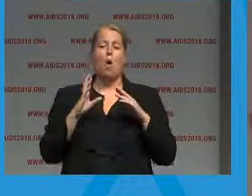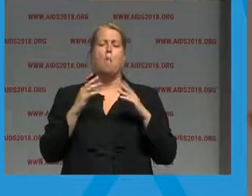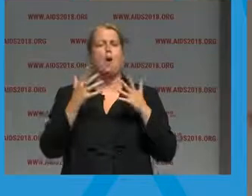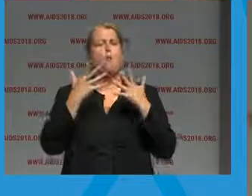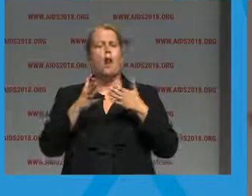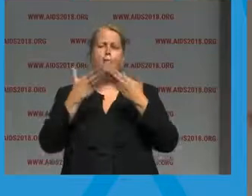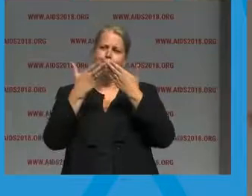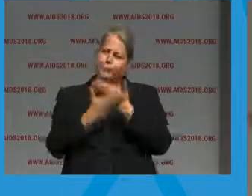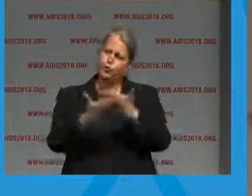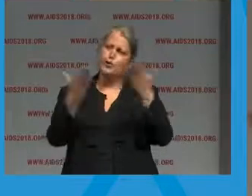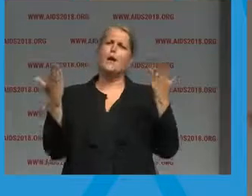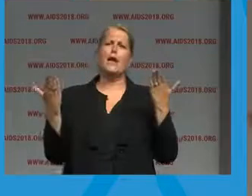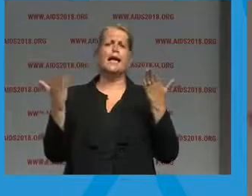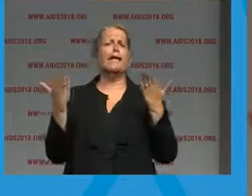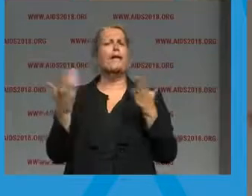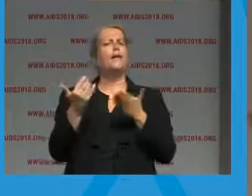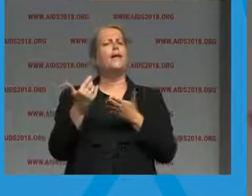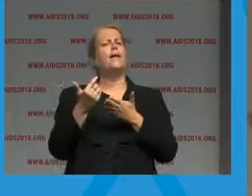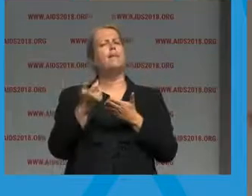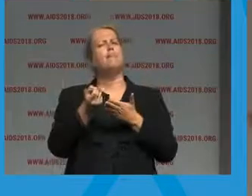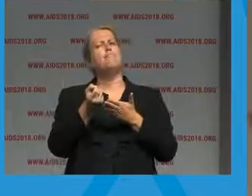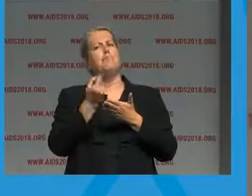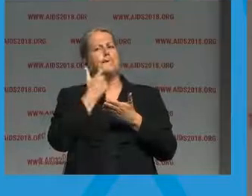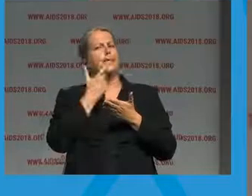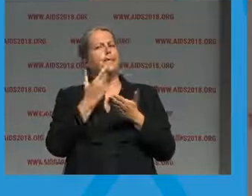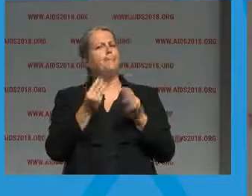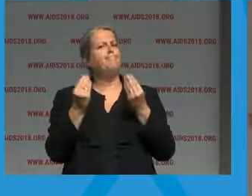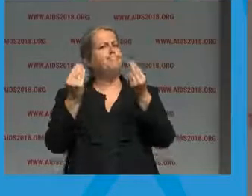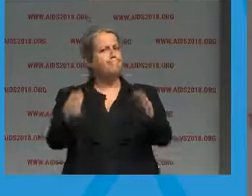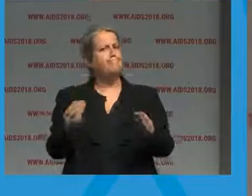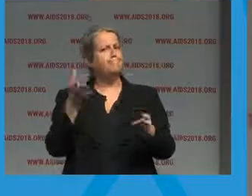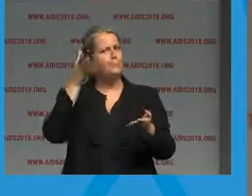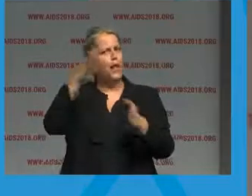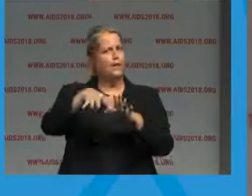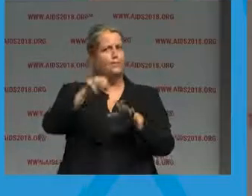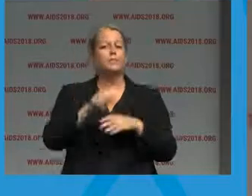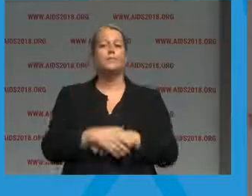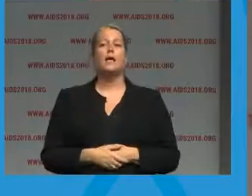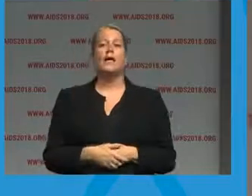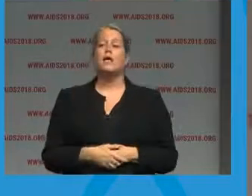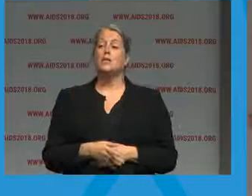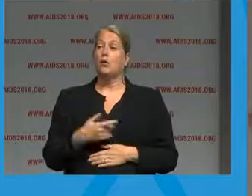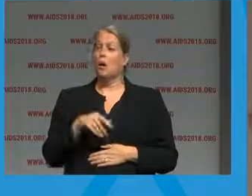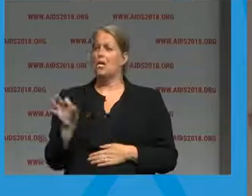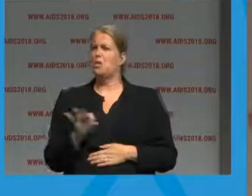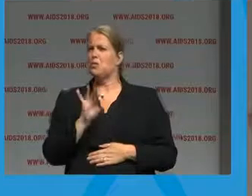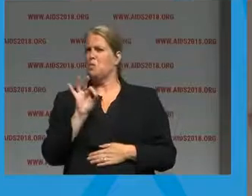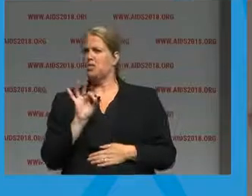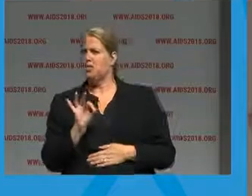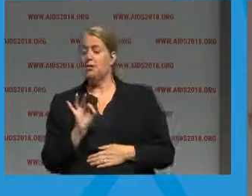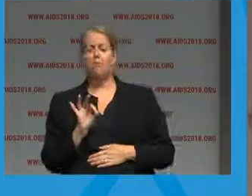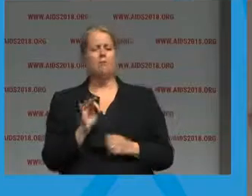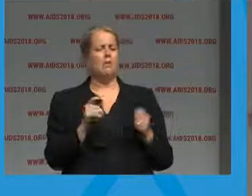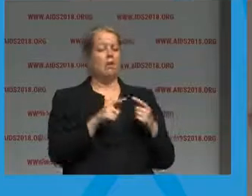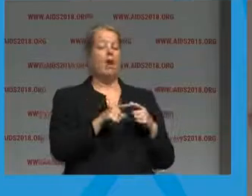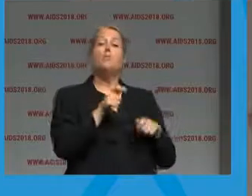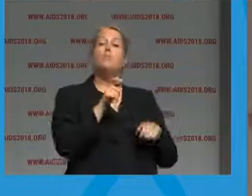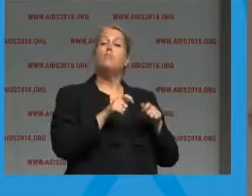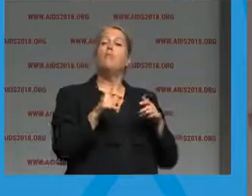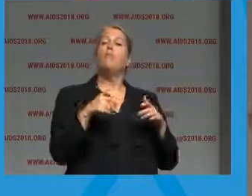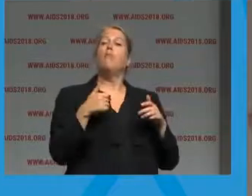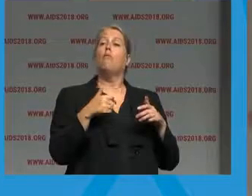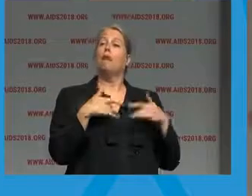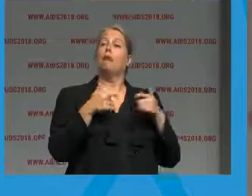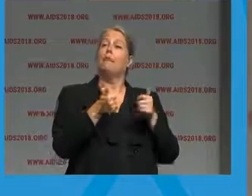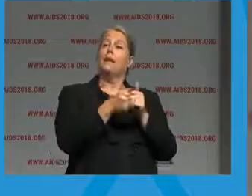one, a version. So my question again is, why is it that there are very few people living with HIV who are